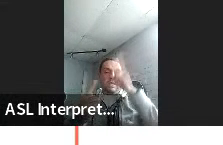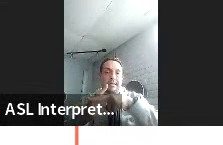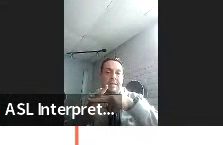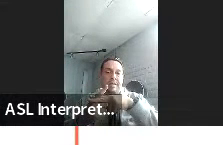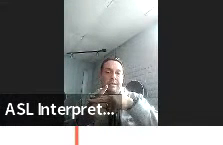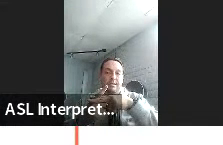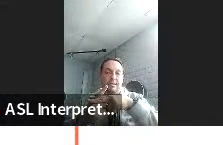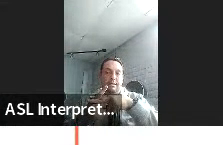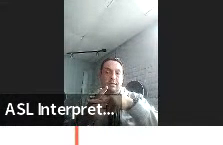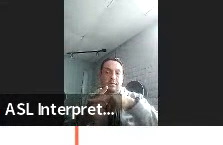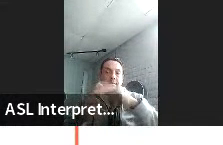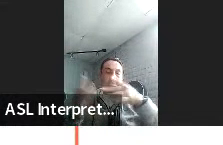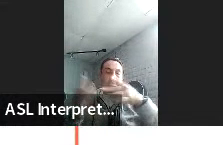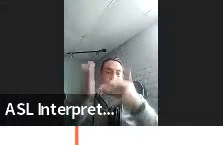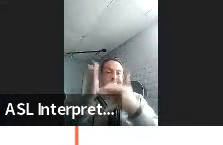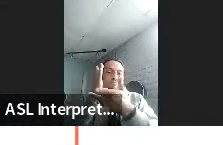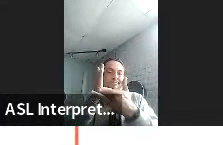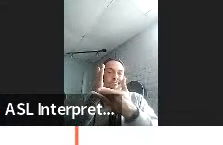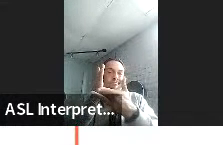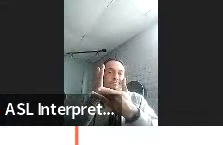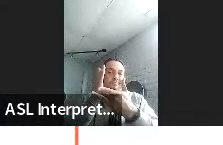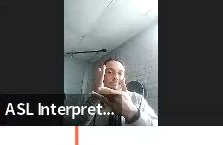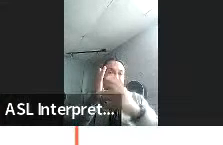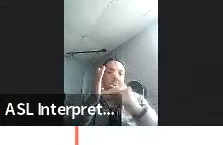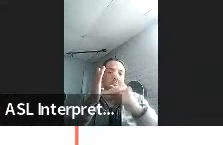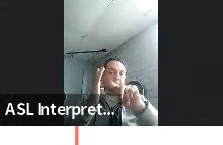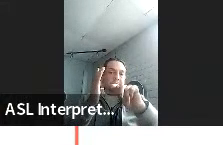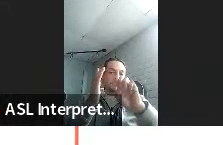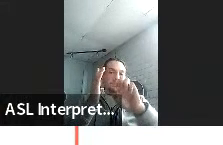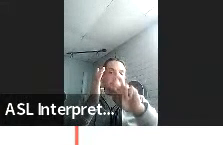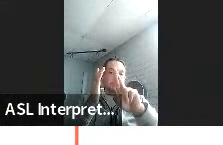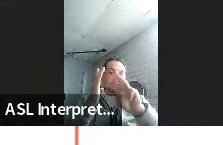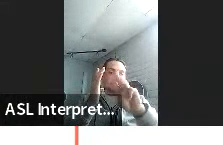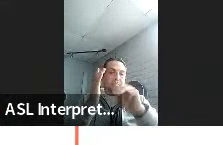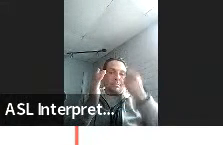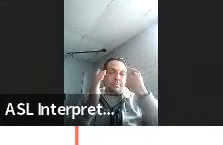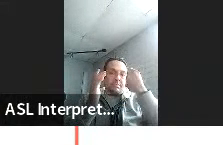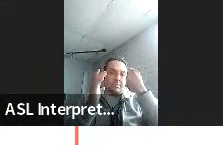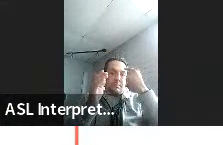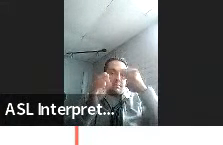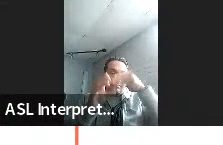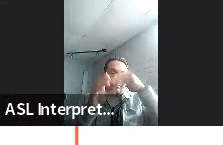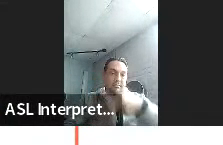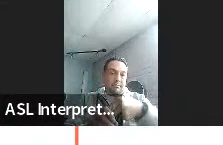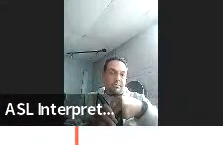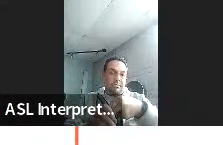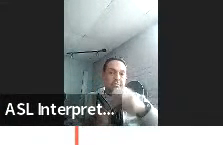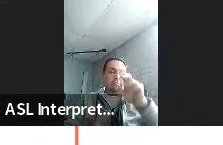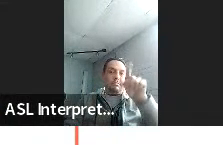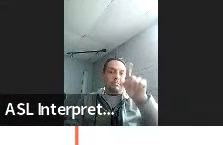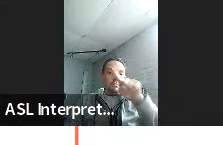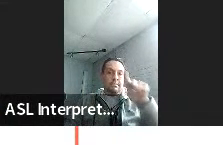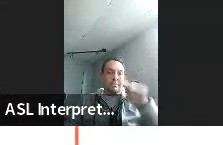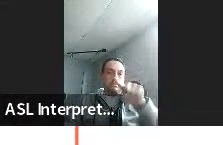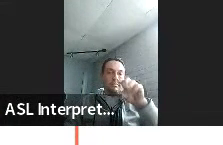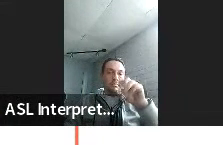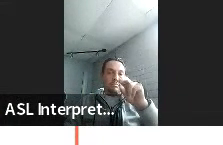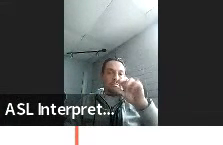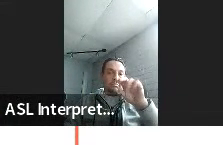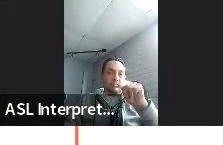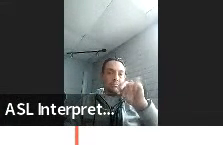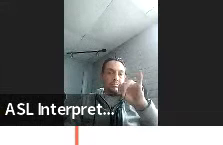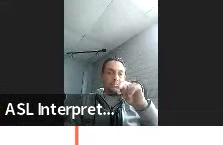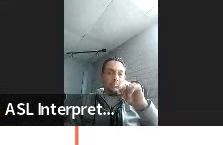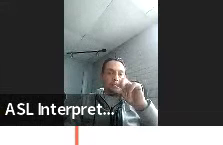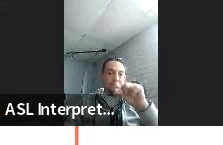the technical term in zoning, the environmental review, and the lengthier public process that this would entail. So it's something that we're looking at